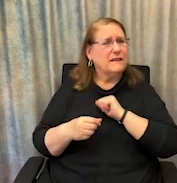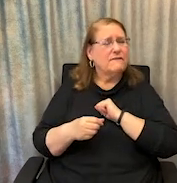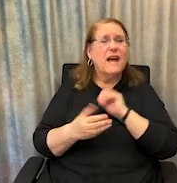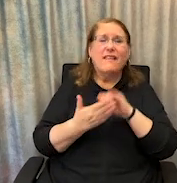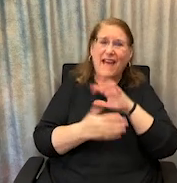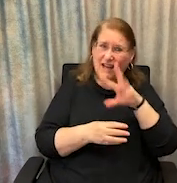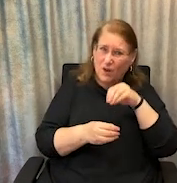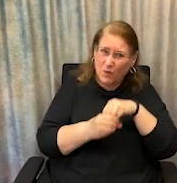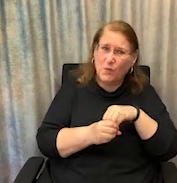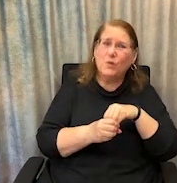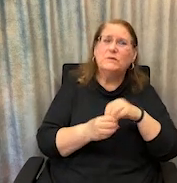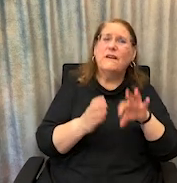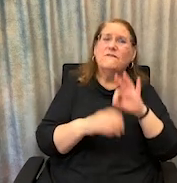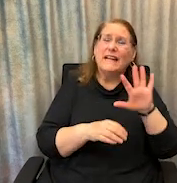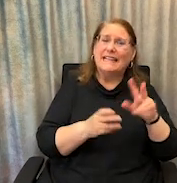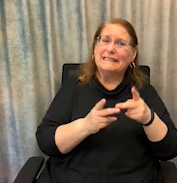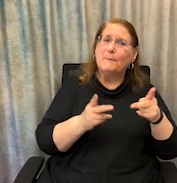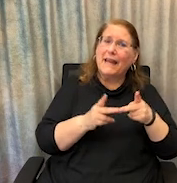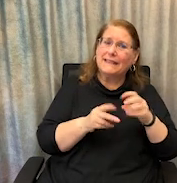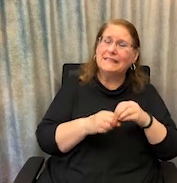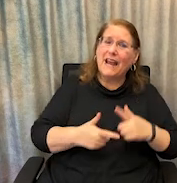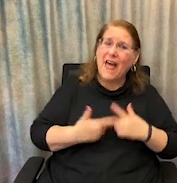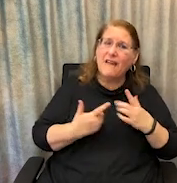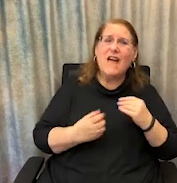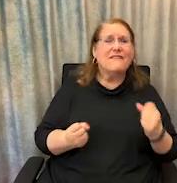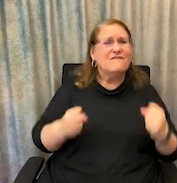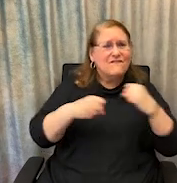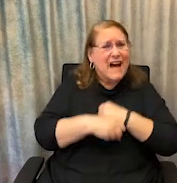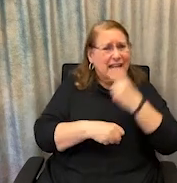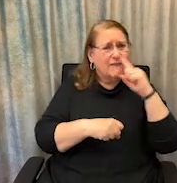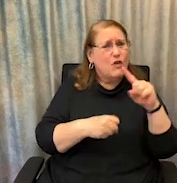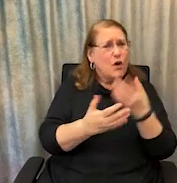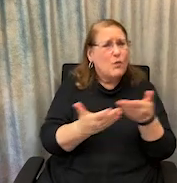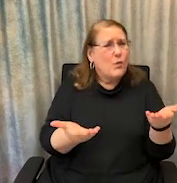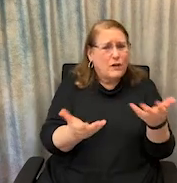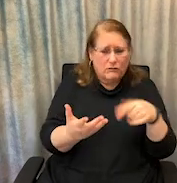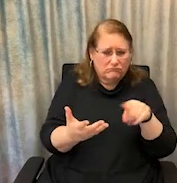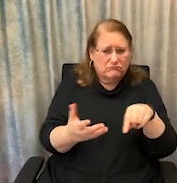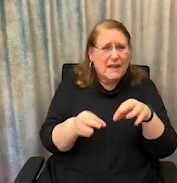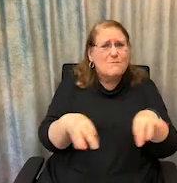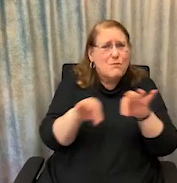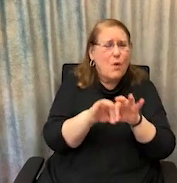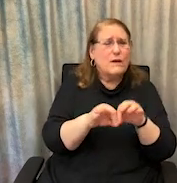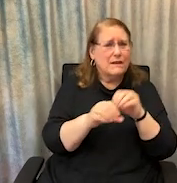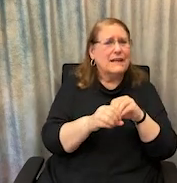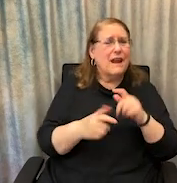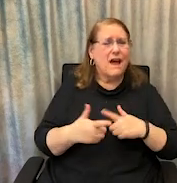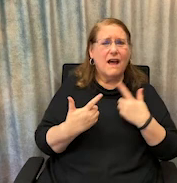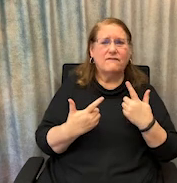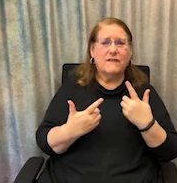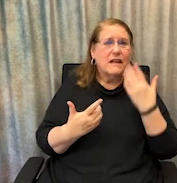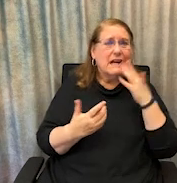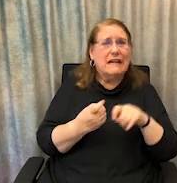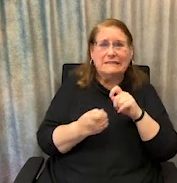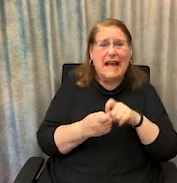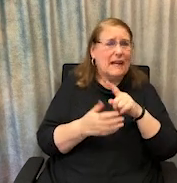also includes finding his place in life and fighting for what's important in life, no matter what that may be. But this is exactly what